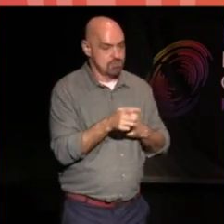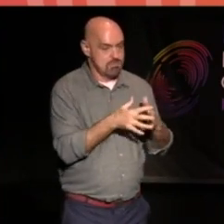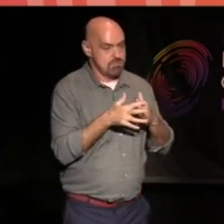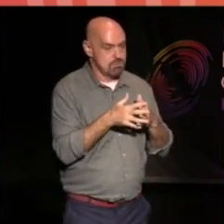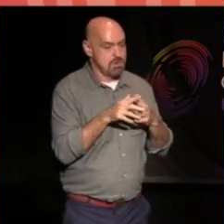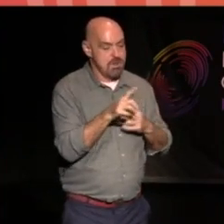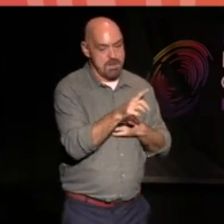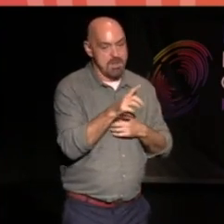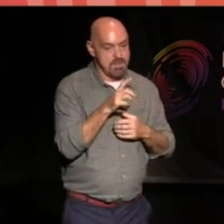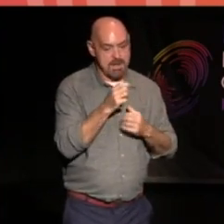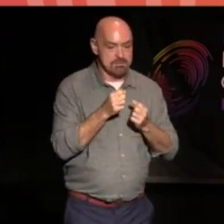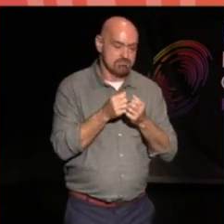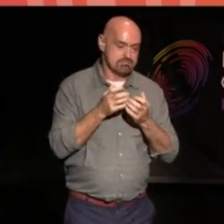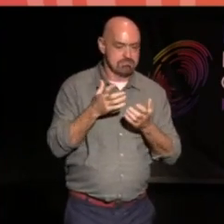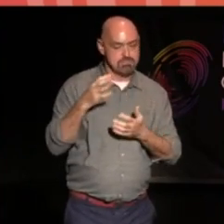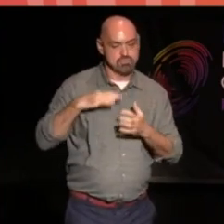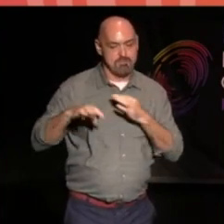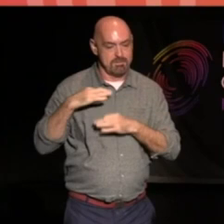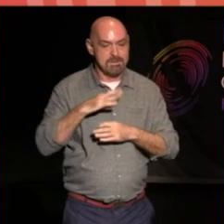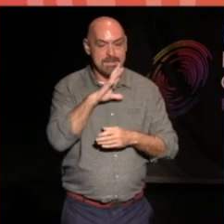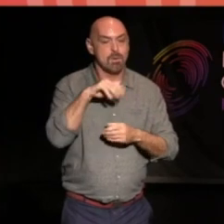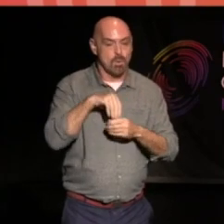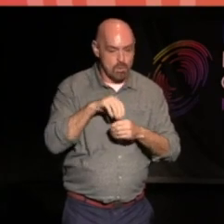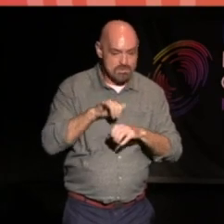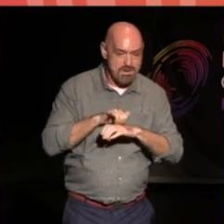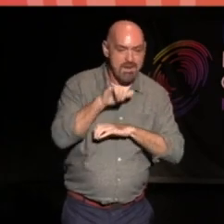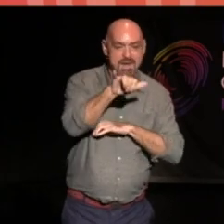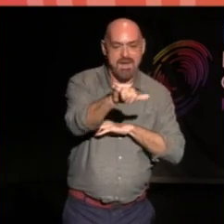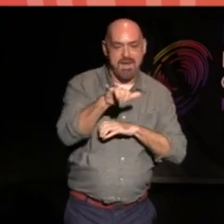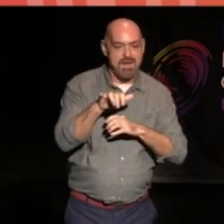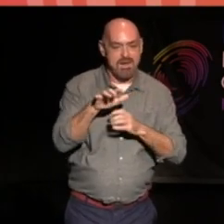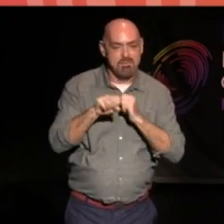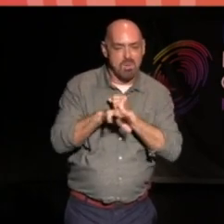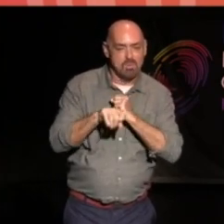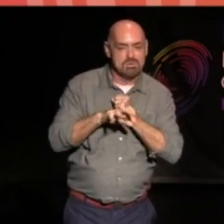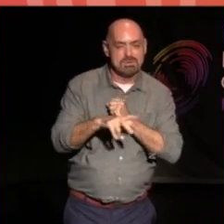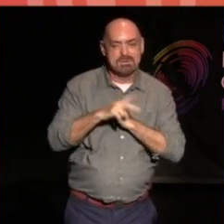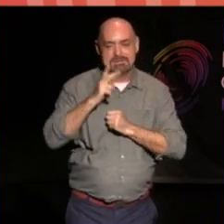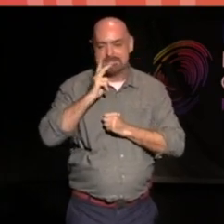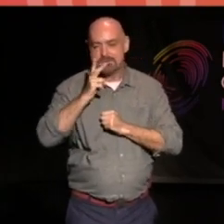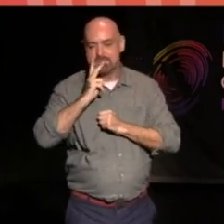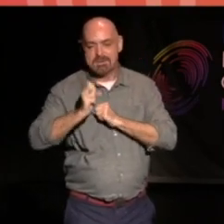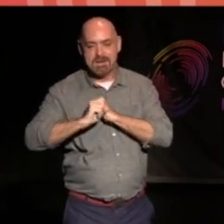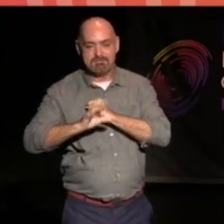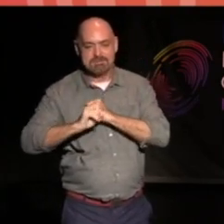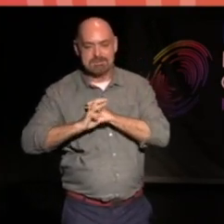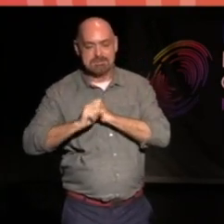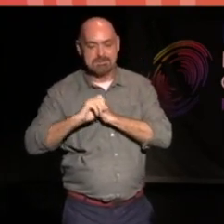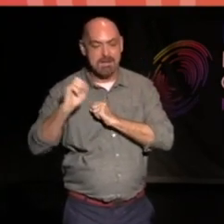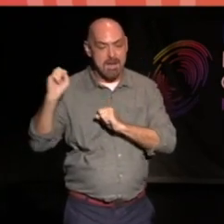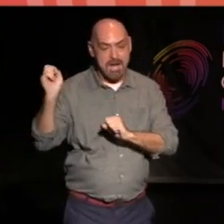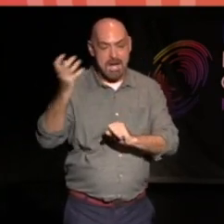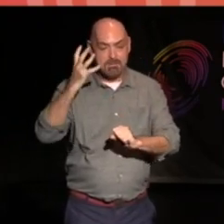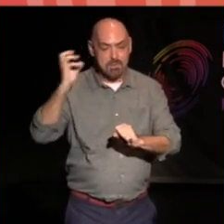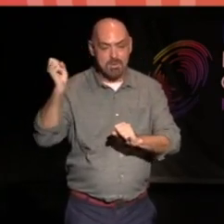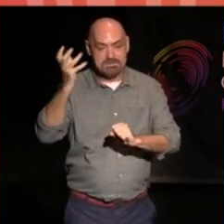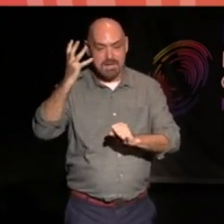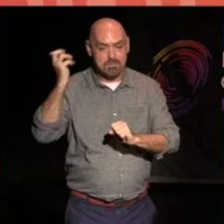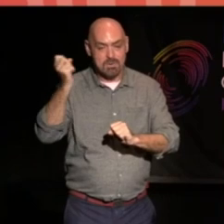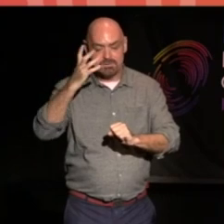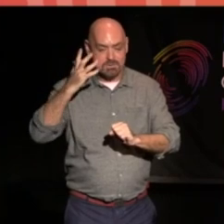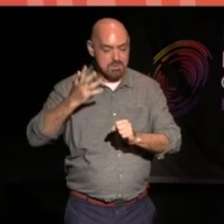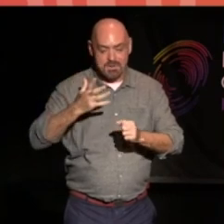national product counts air pollution and cigarette advertising. and ambulances to clear